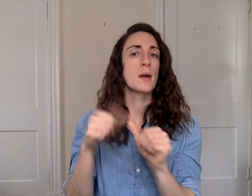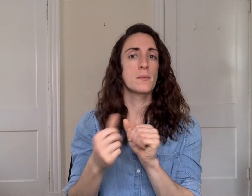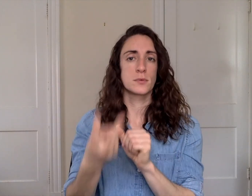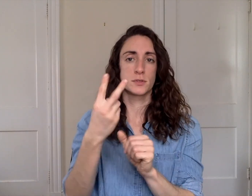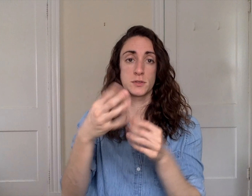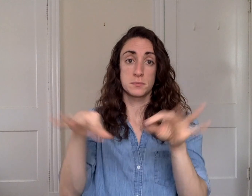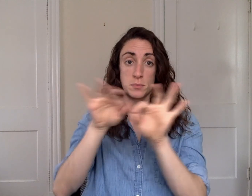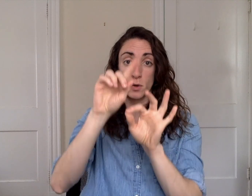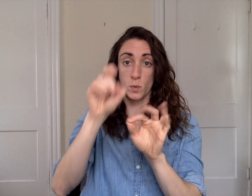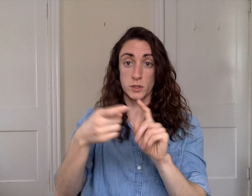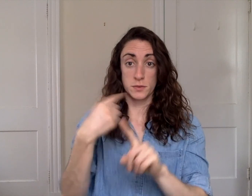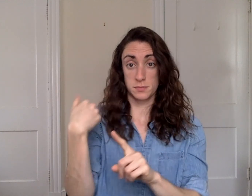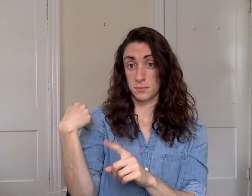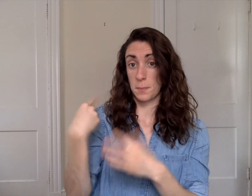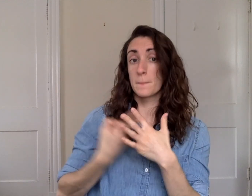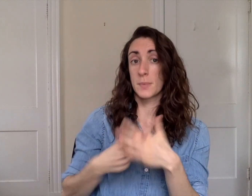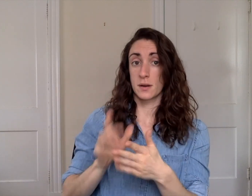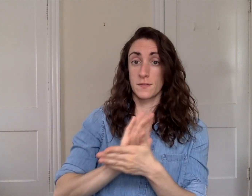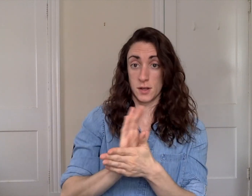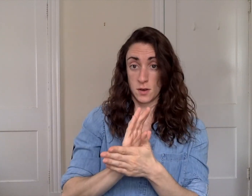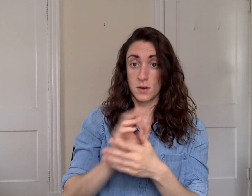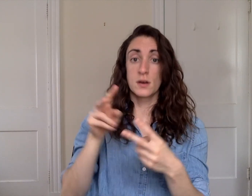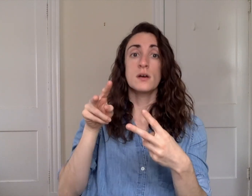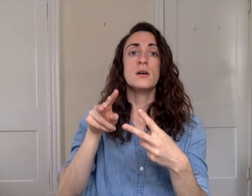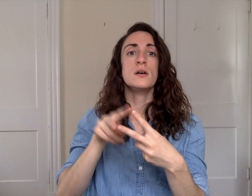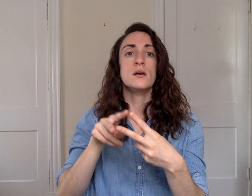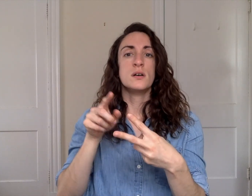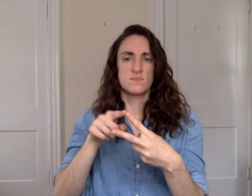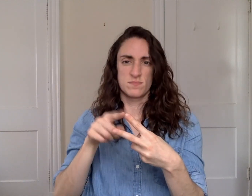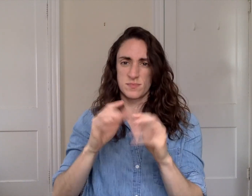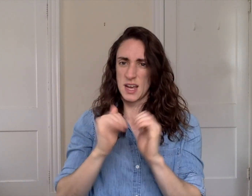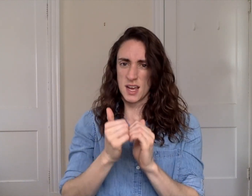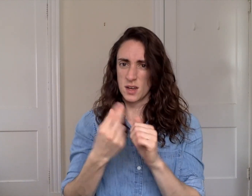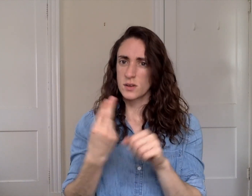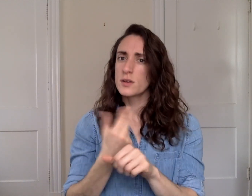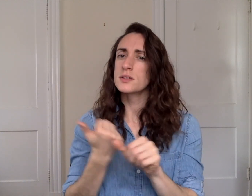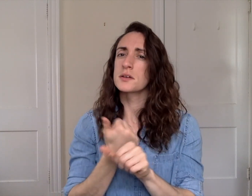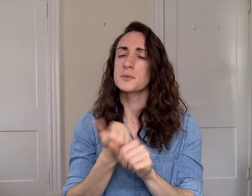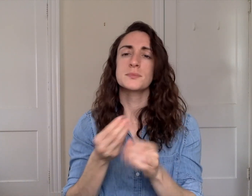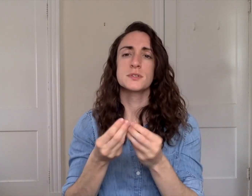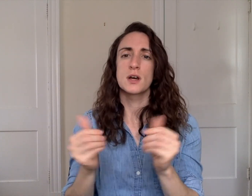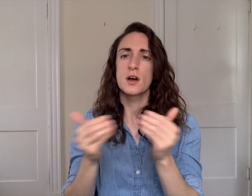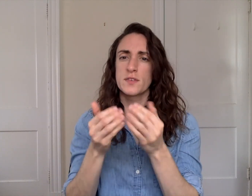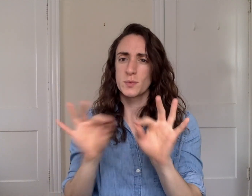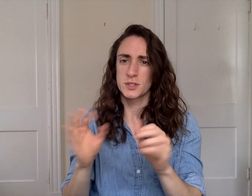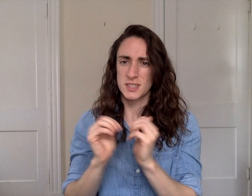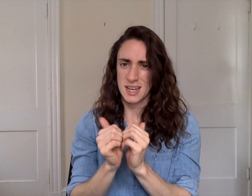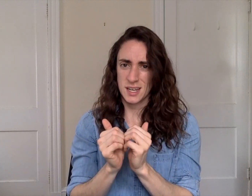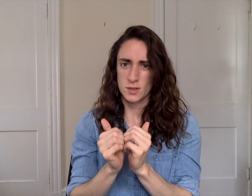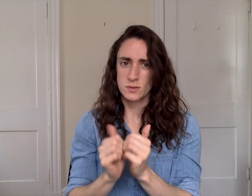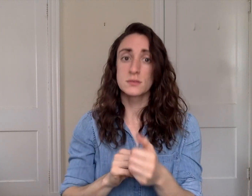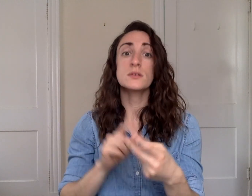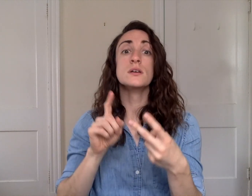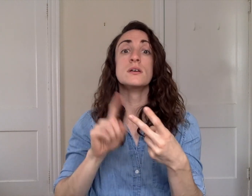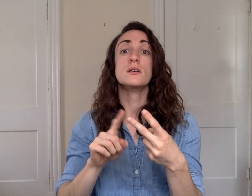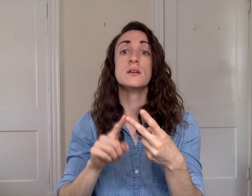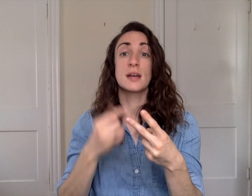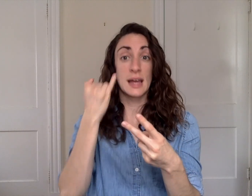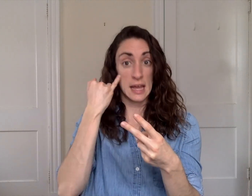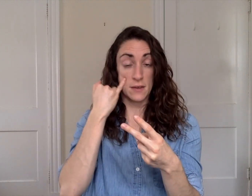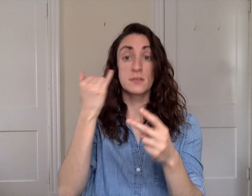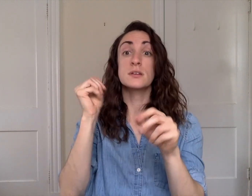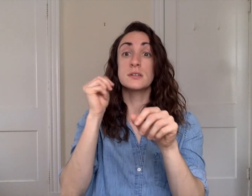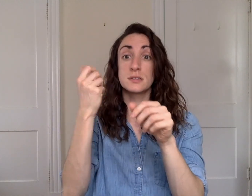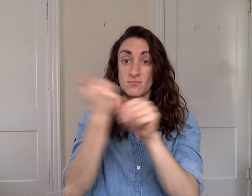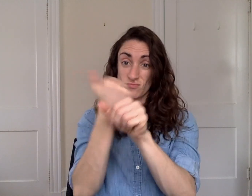Now to recap, remember we had those two questions from the beginning of the video. How do you use algebra to solve systems of equations?